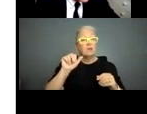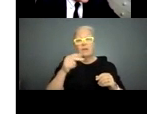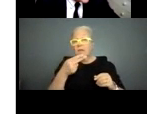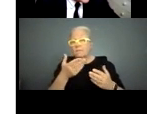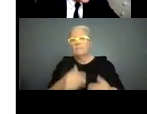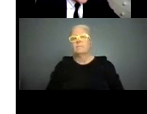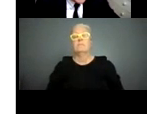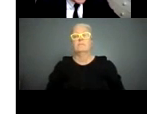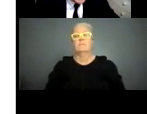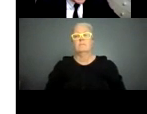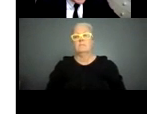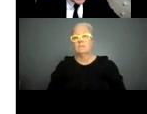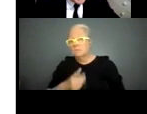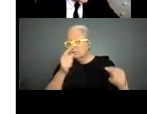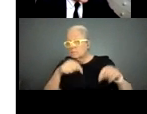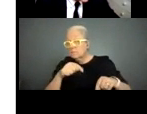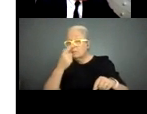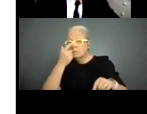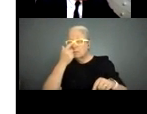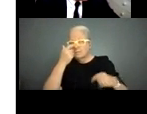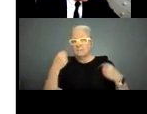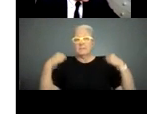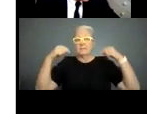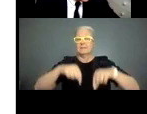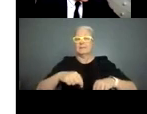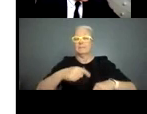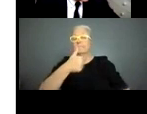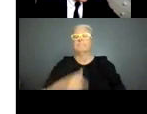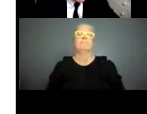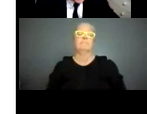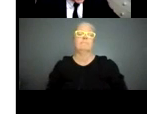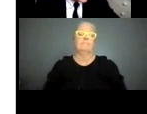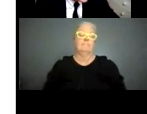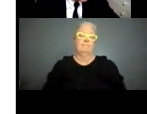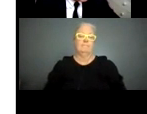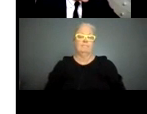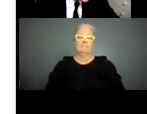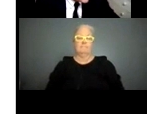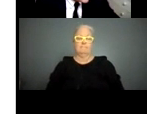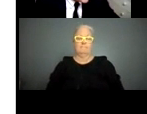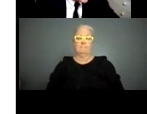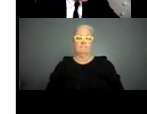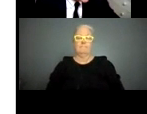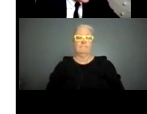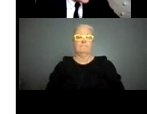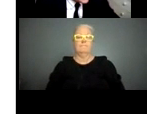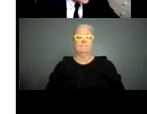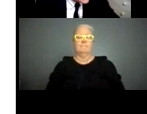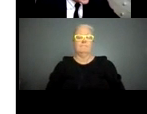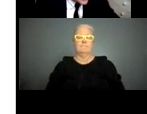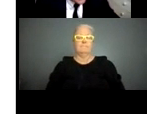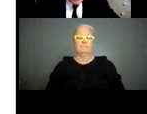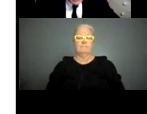If you're still with us? Yes, I am. Yeah. So we have a choice, and it's encapsulated in